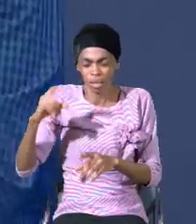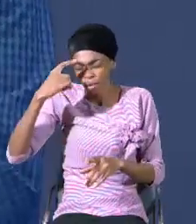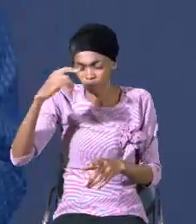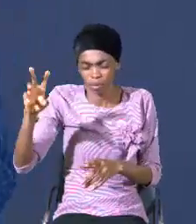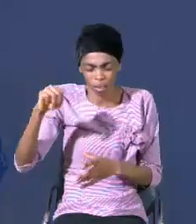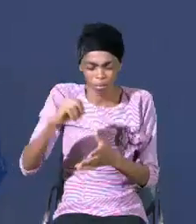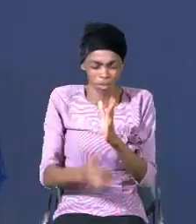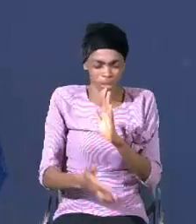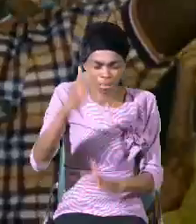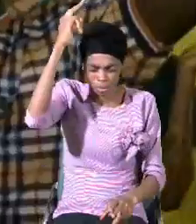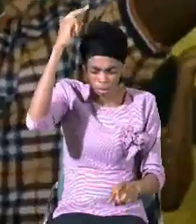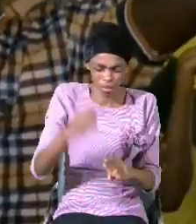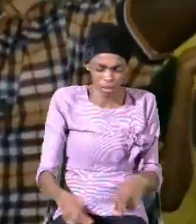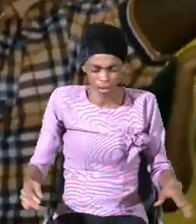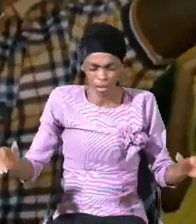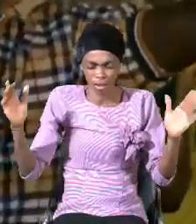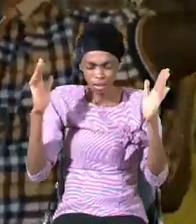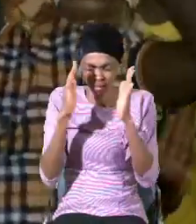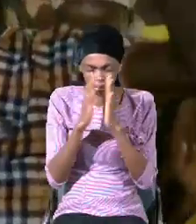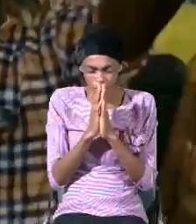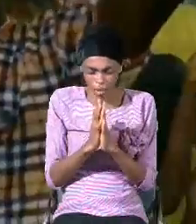in Jesus' name.